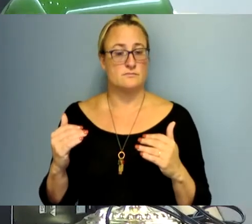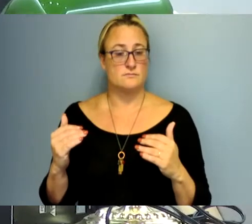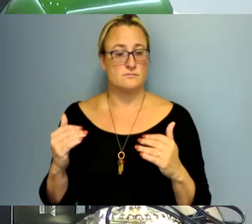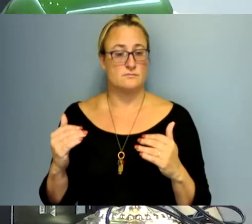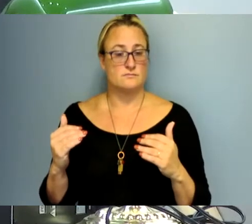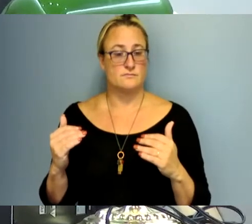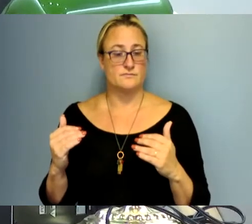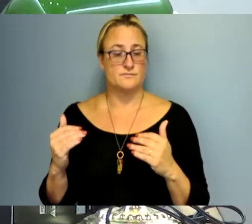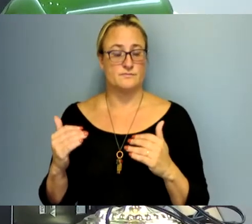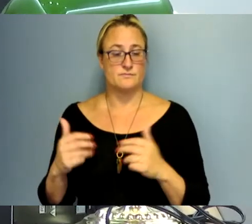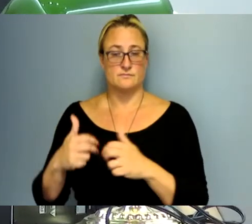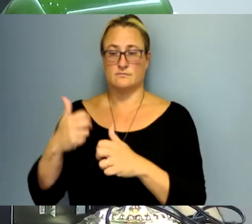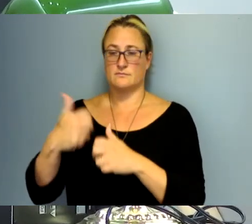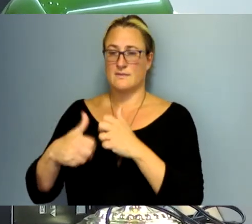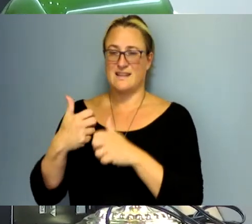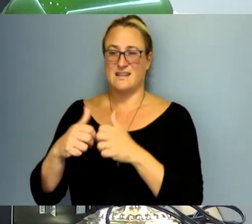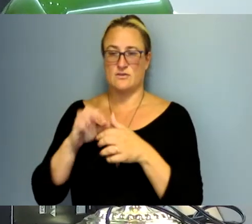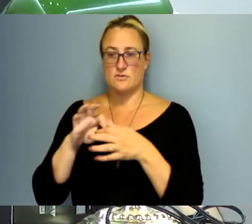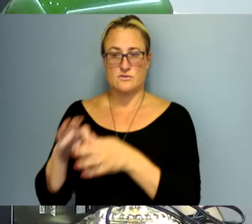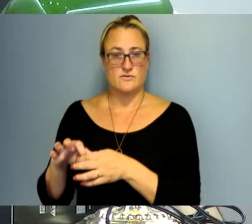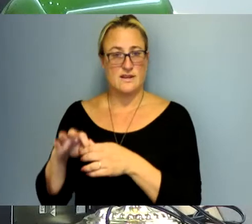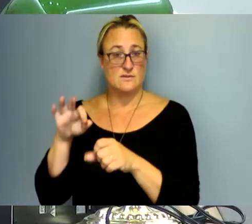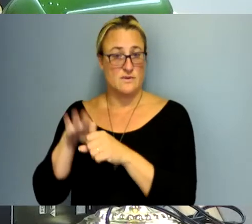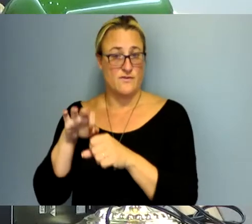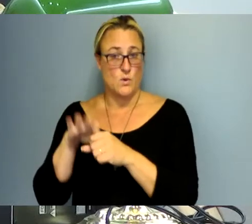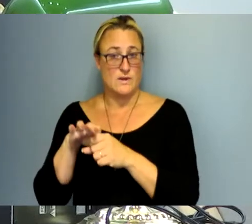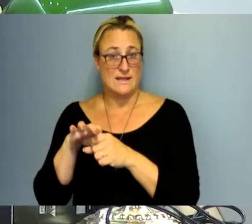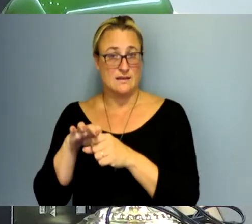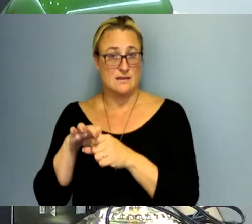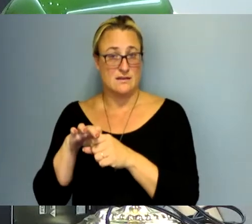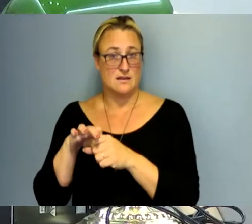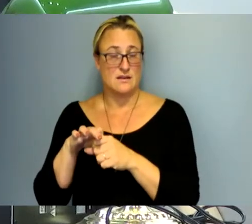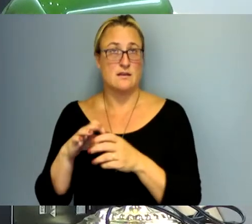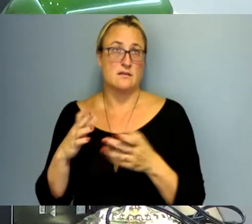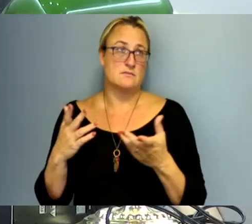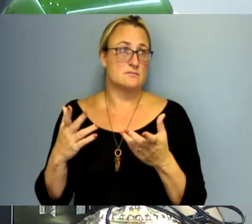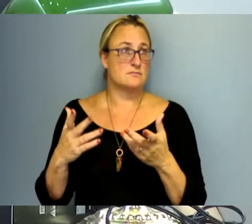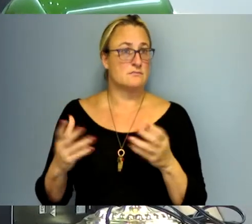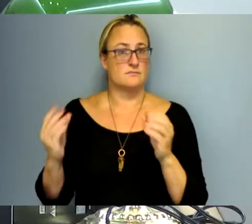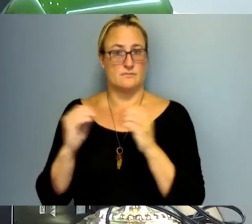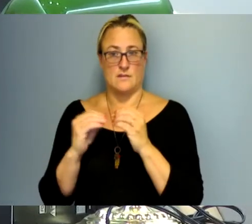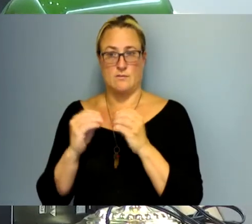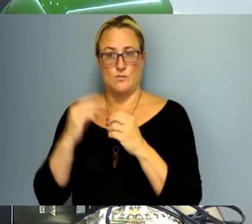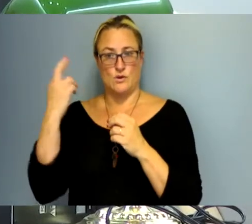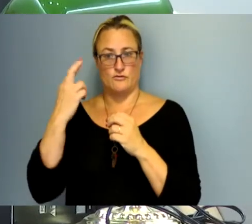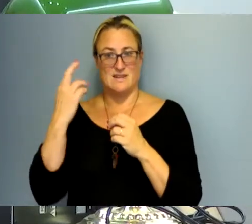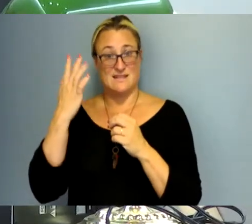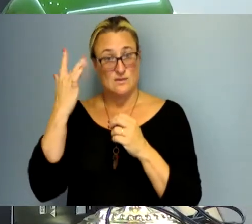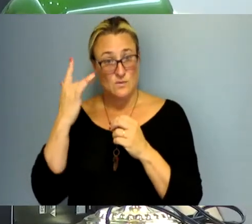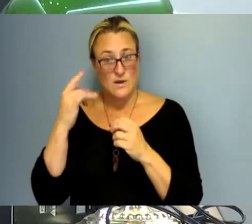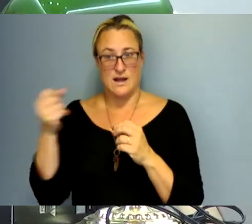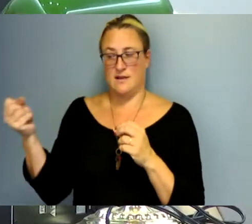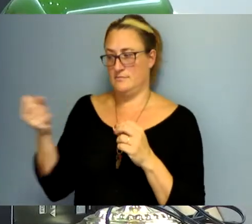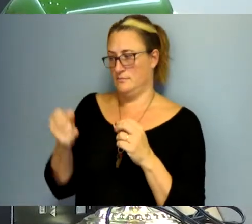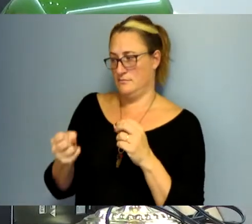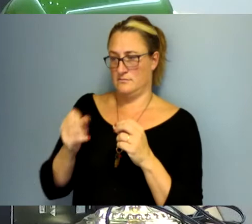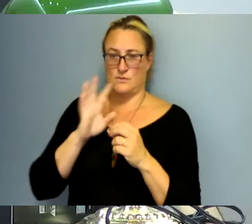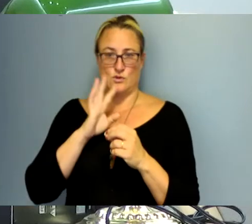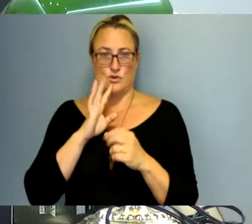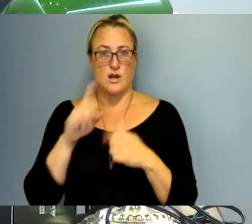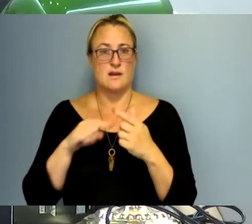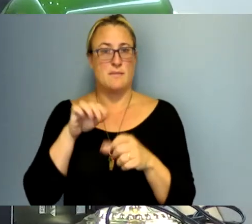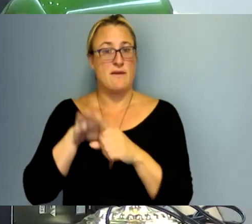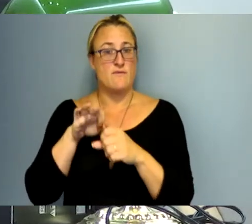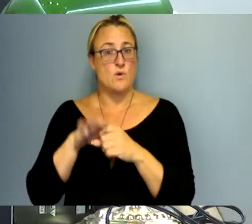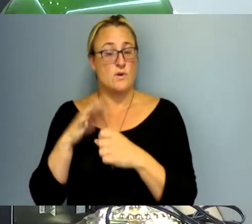the issues raised with voting, one of the reasons why we wanted to have Mr. Freitag here to talk is because